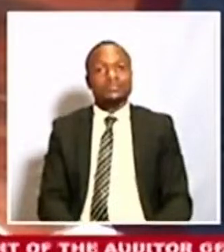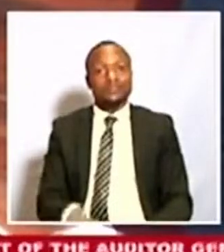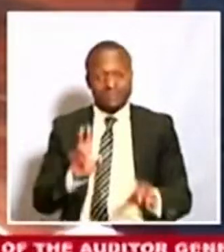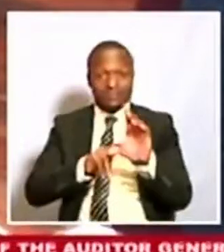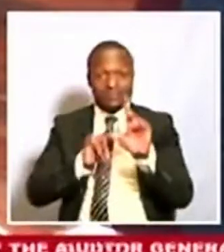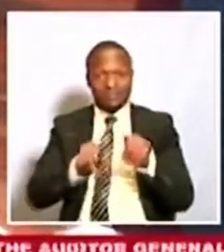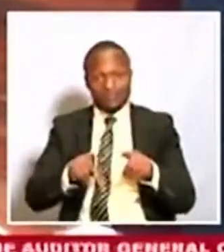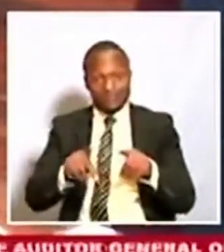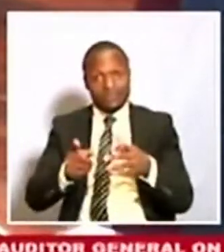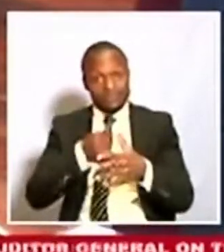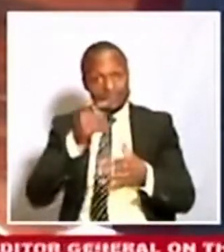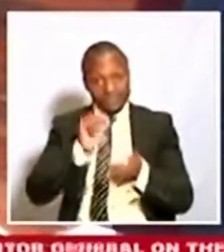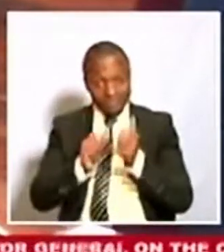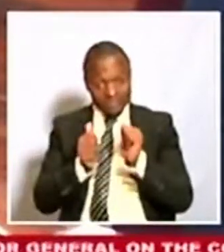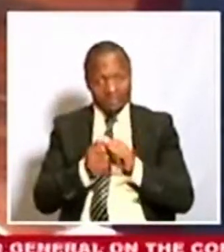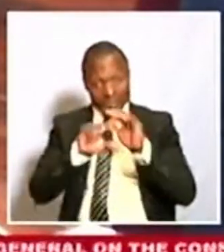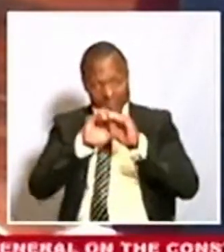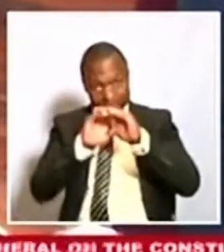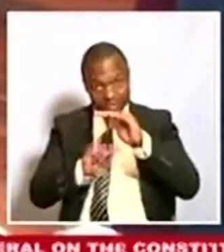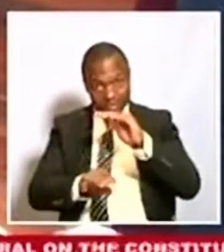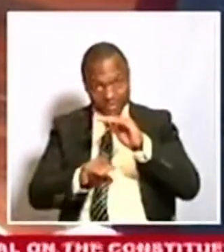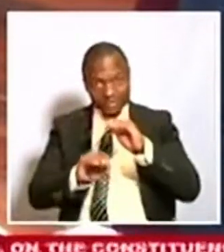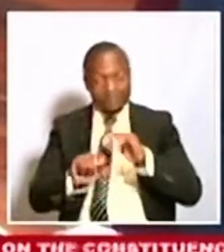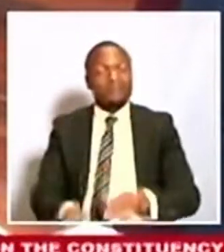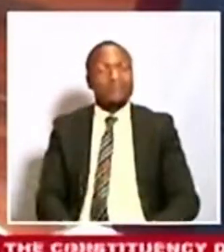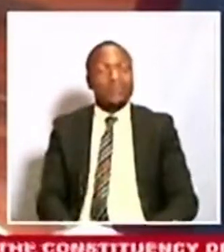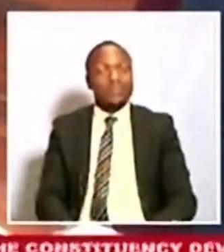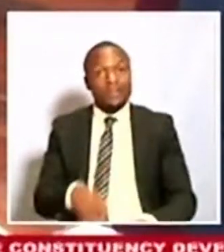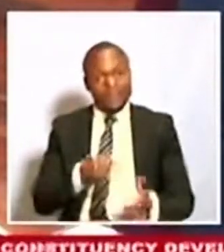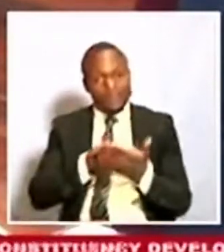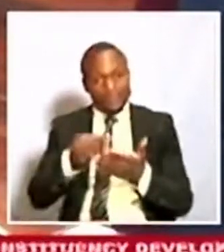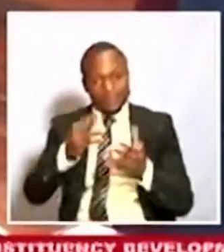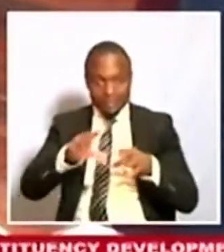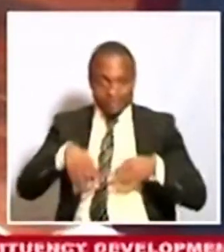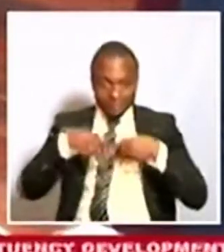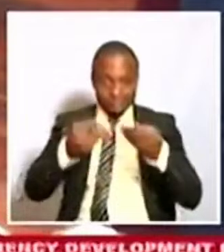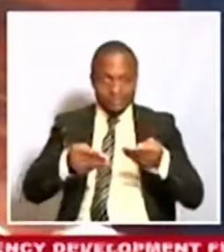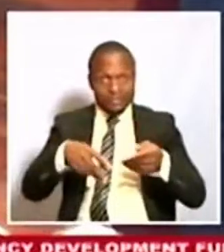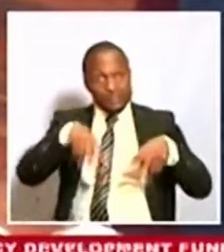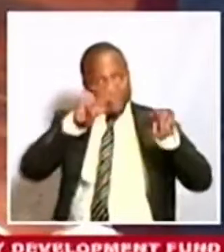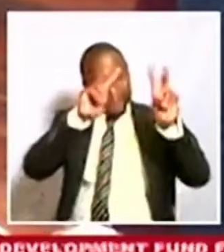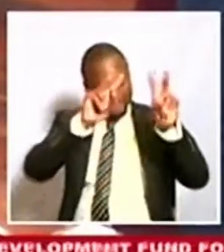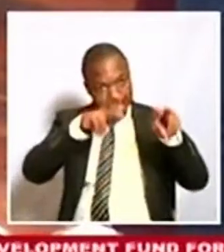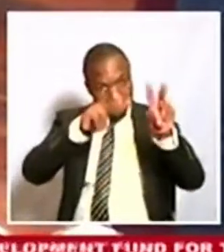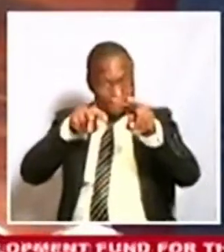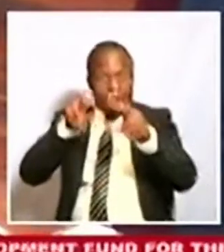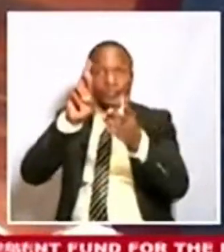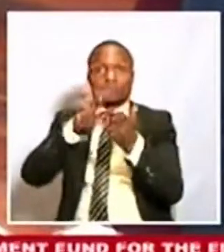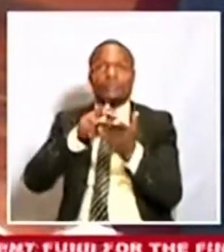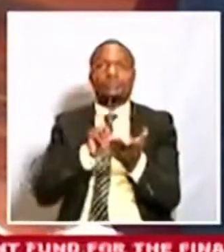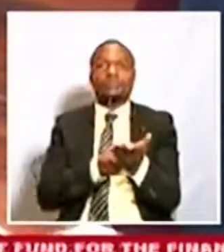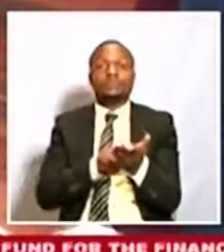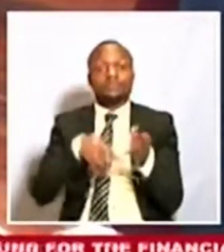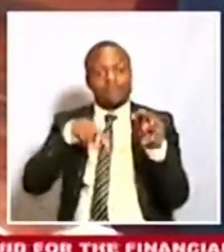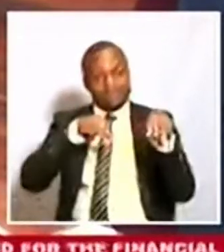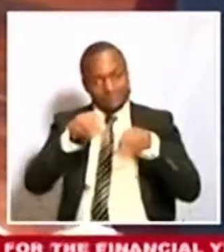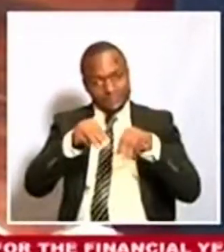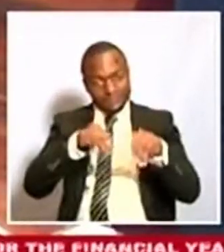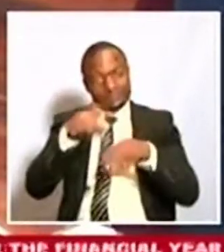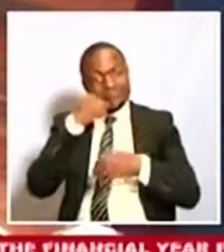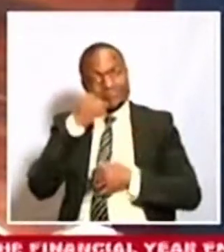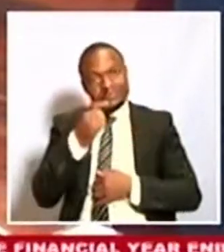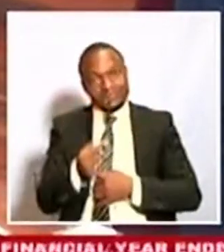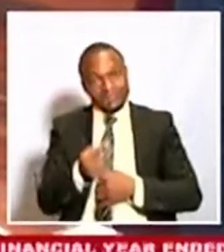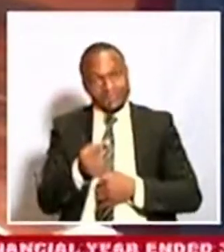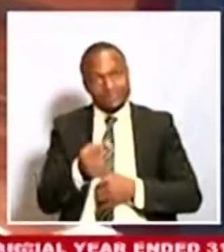Chair, the next query is under on failure to produce monitoring reports. Management wishes to state